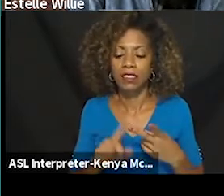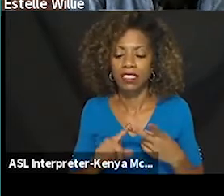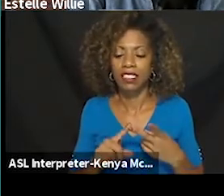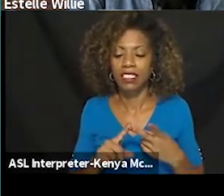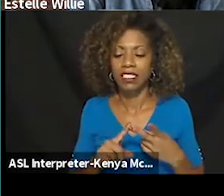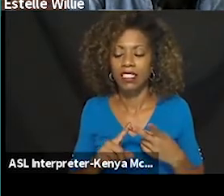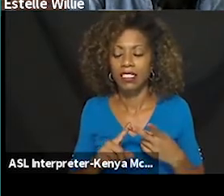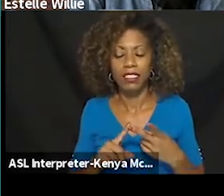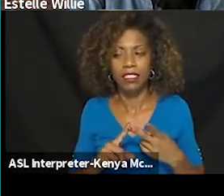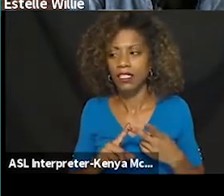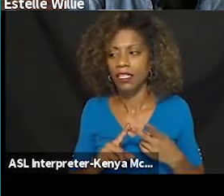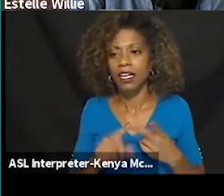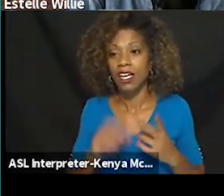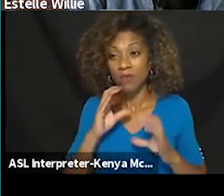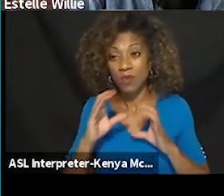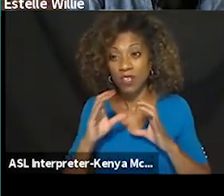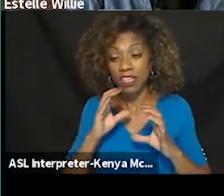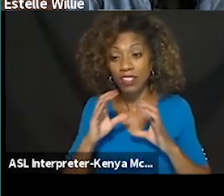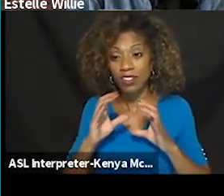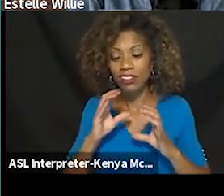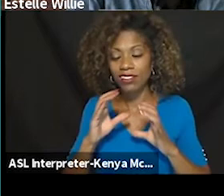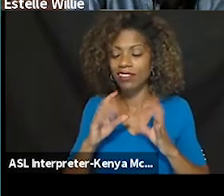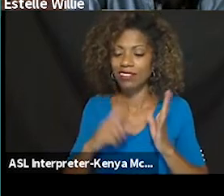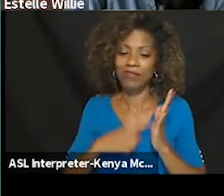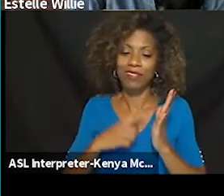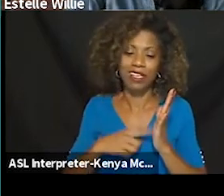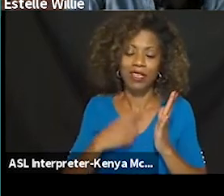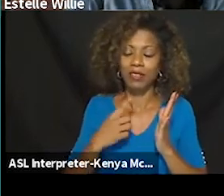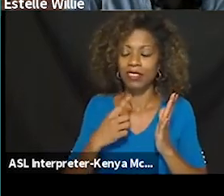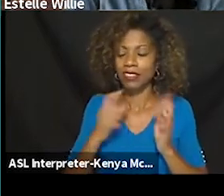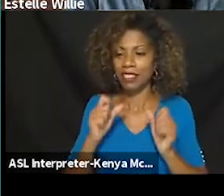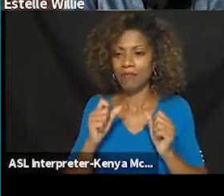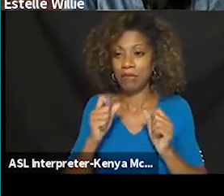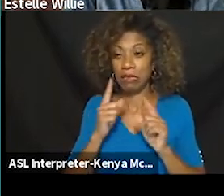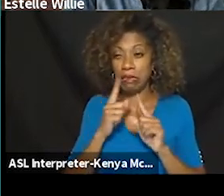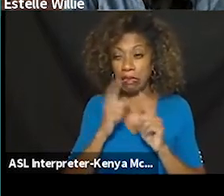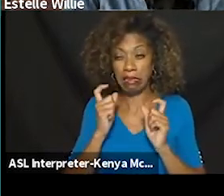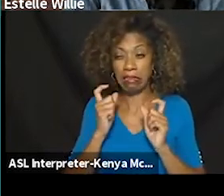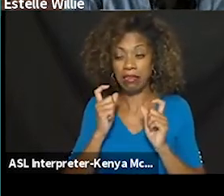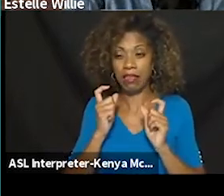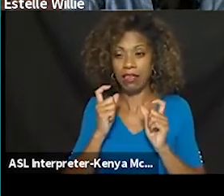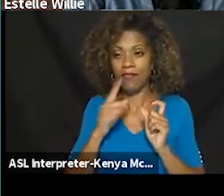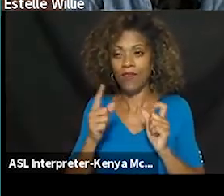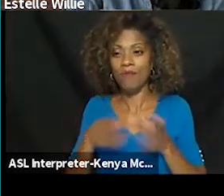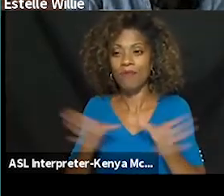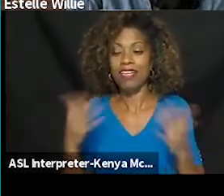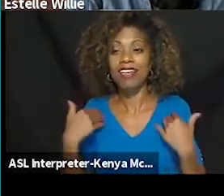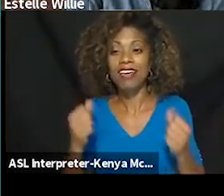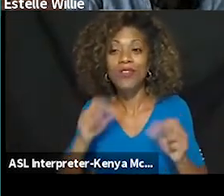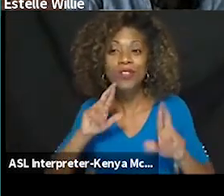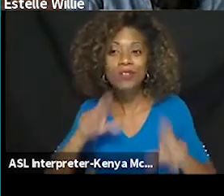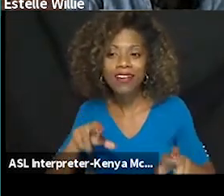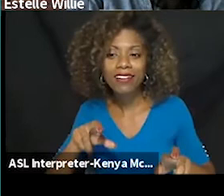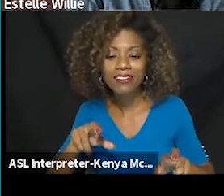communications is often like the ugly stepchild of a public health response.